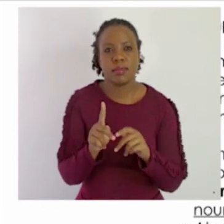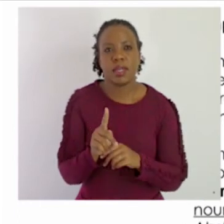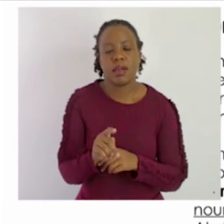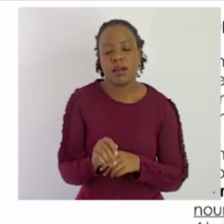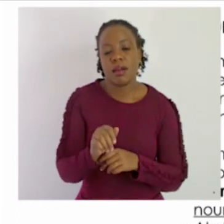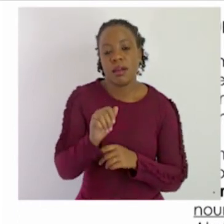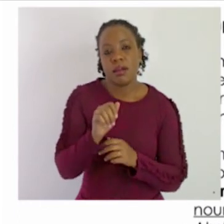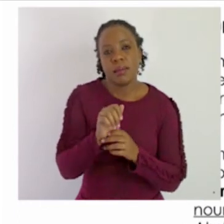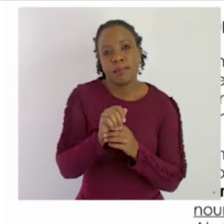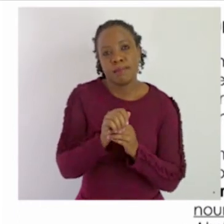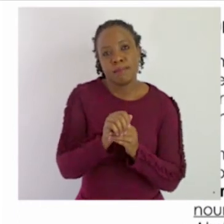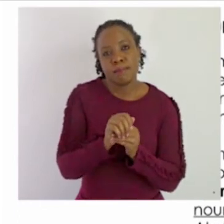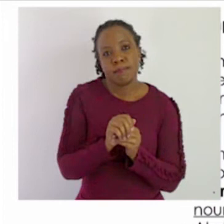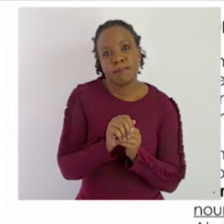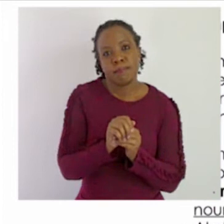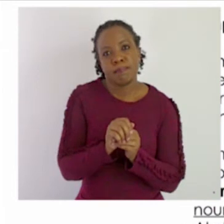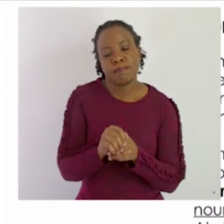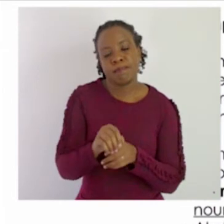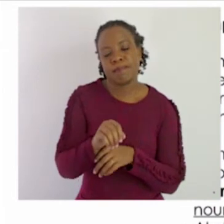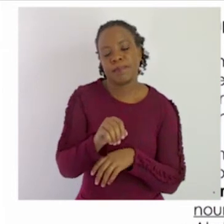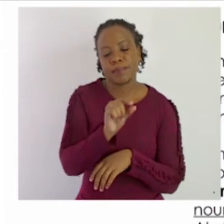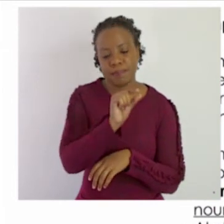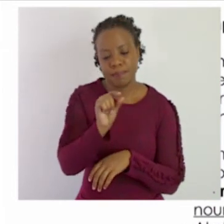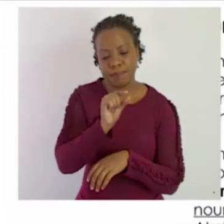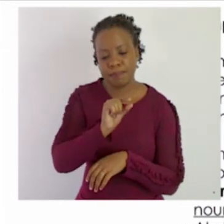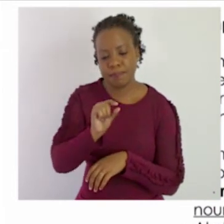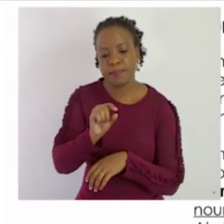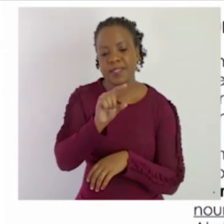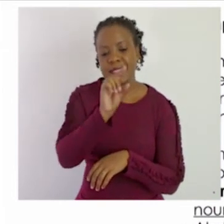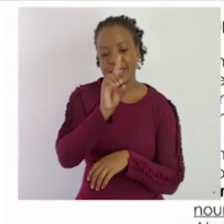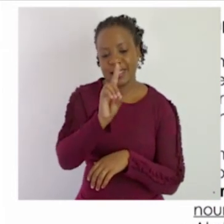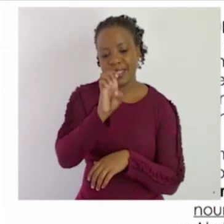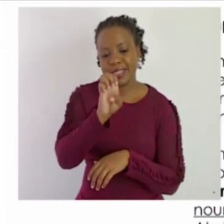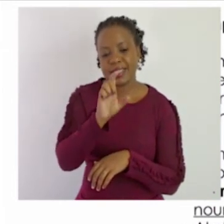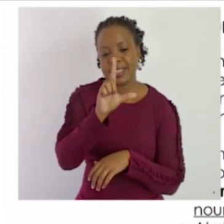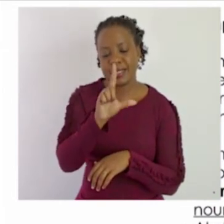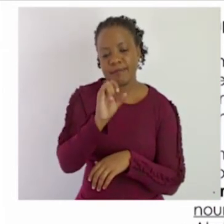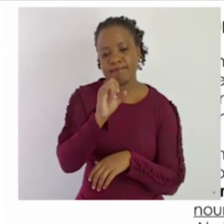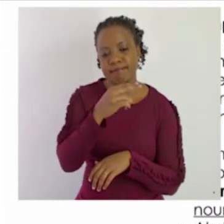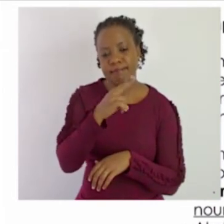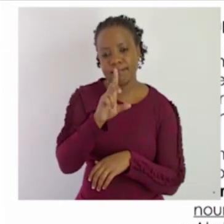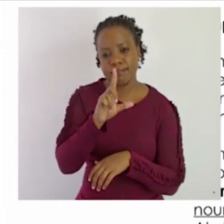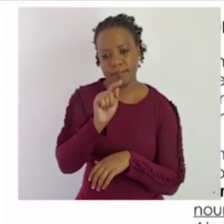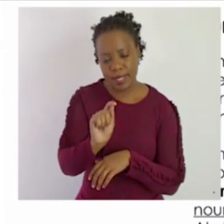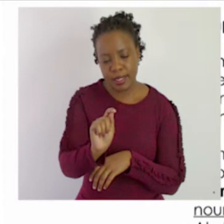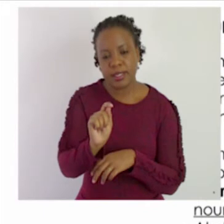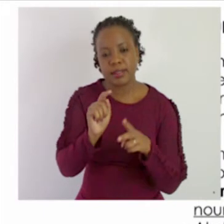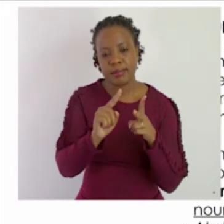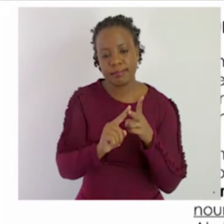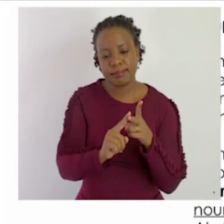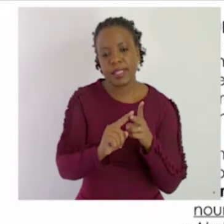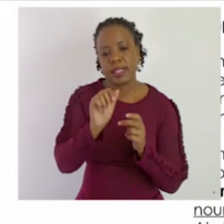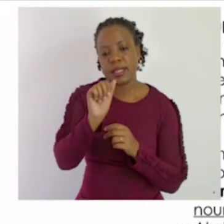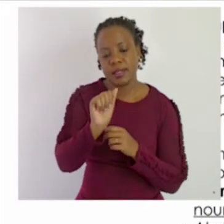nouns, delight, anger, or trouble are abstract nouns because you cannot see, touch,